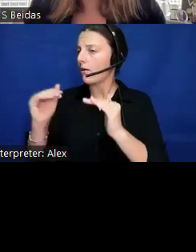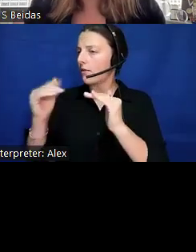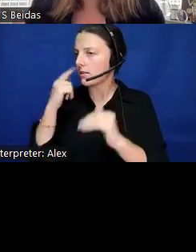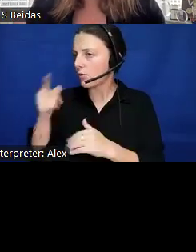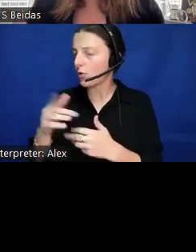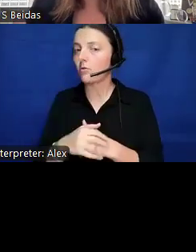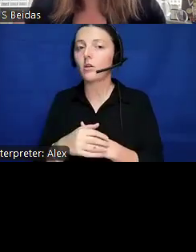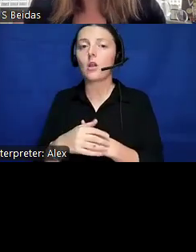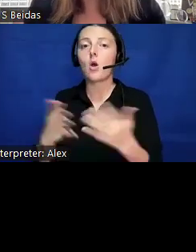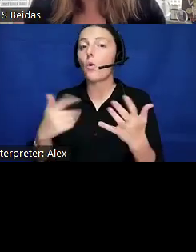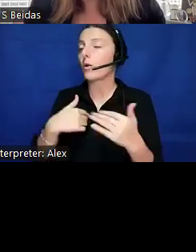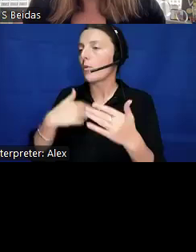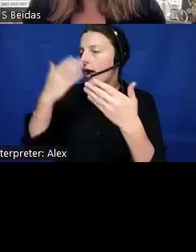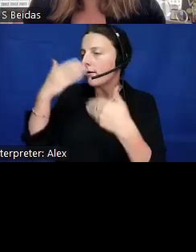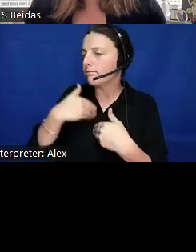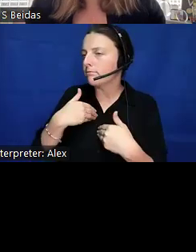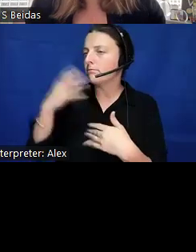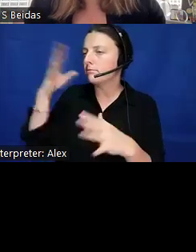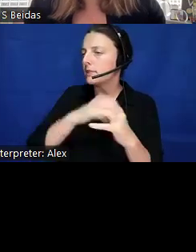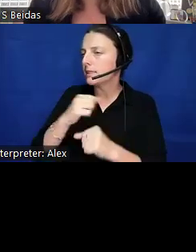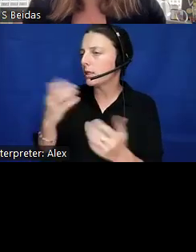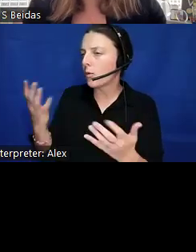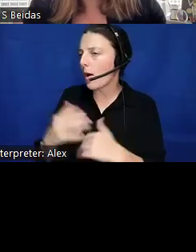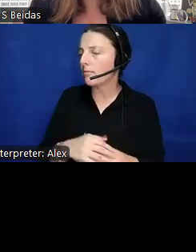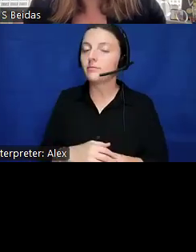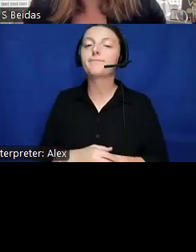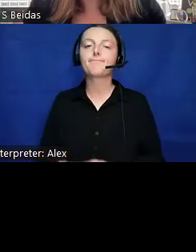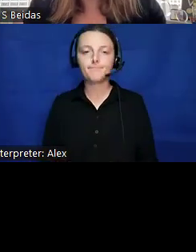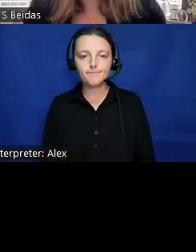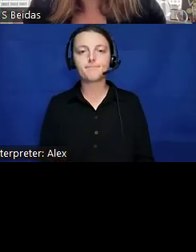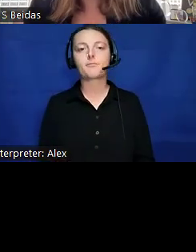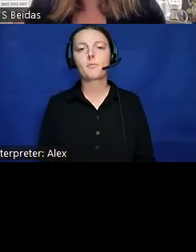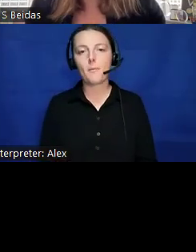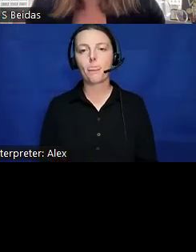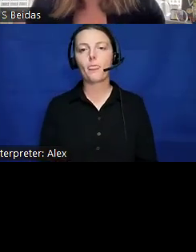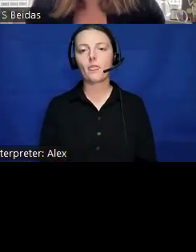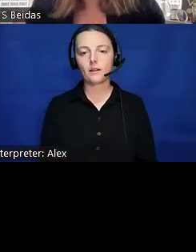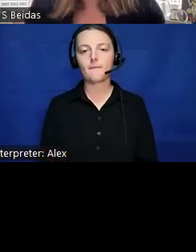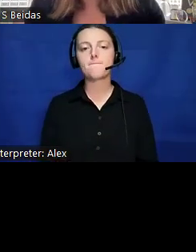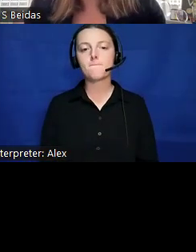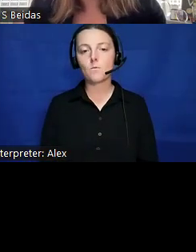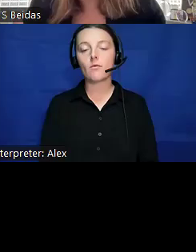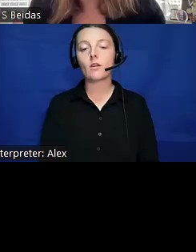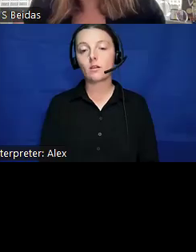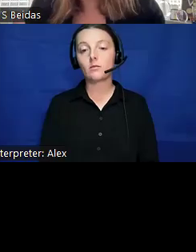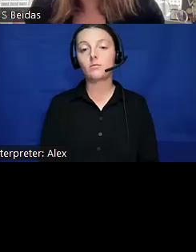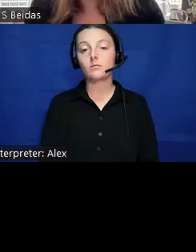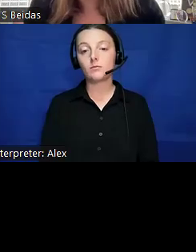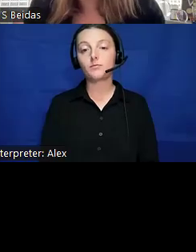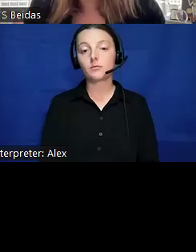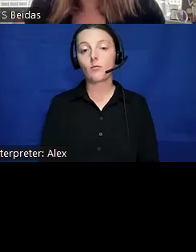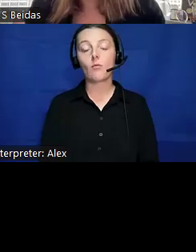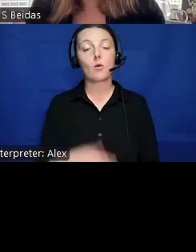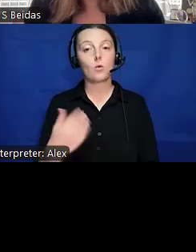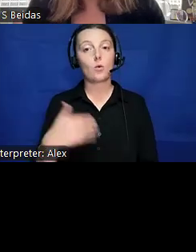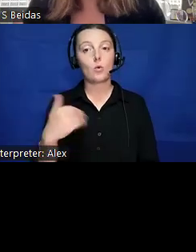pain points? What are my blind spots? Those comments may be face valid, but I can't tell you how many times I've heard colleagues